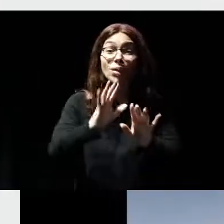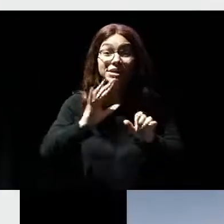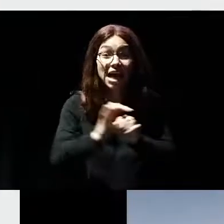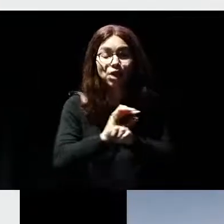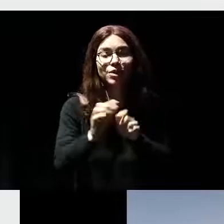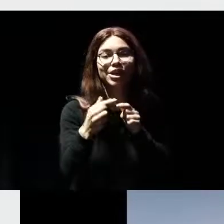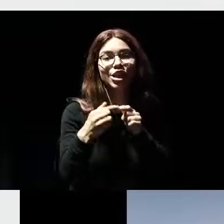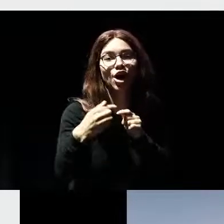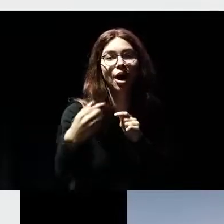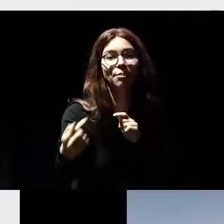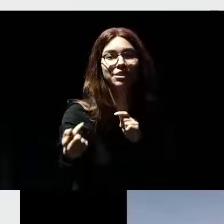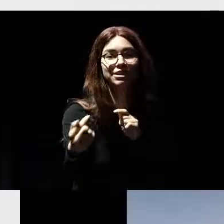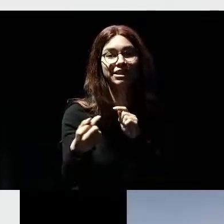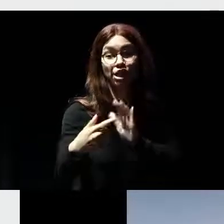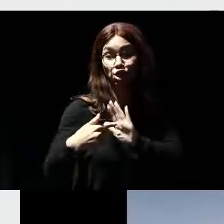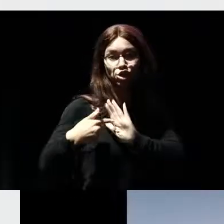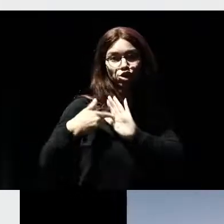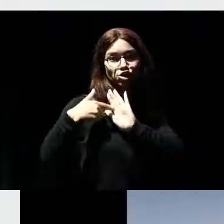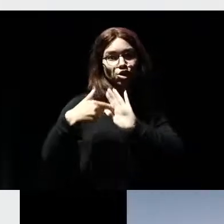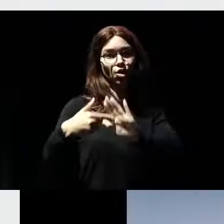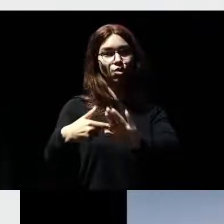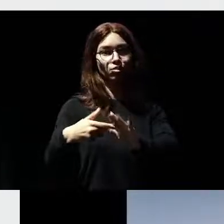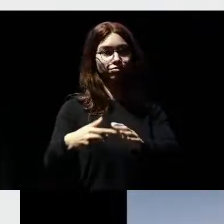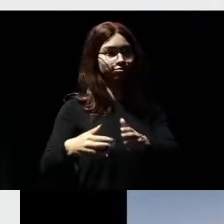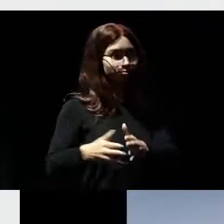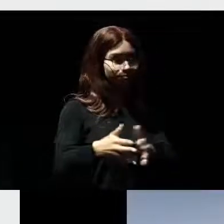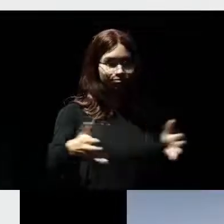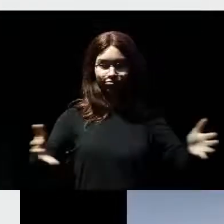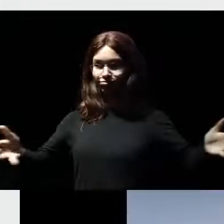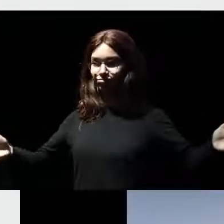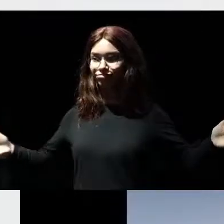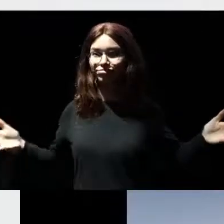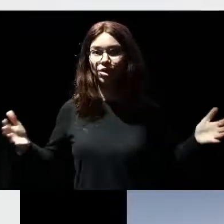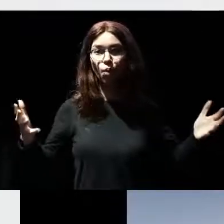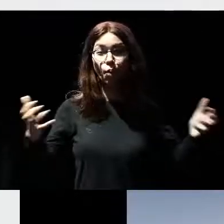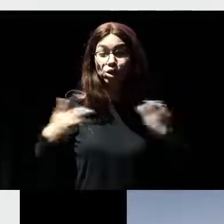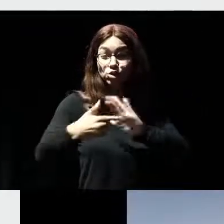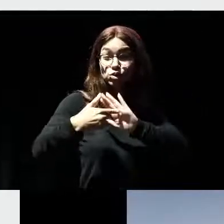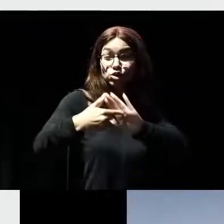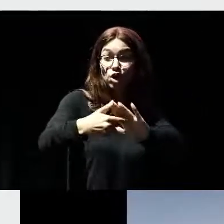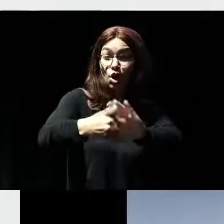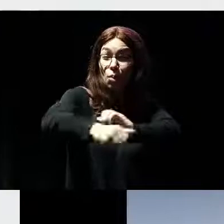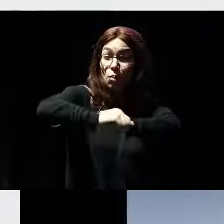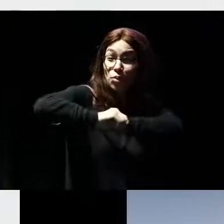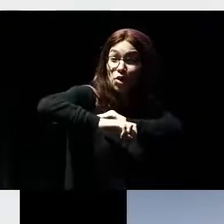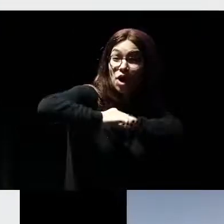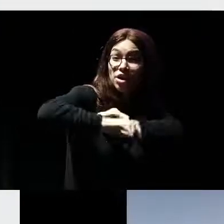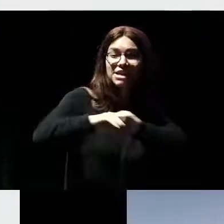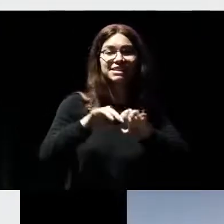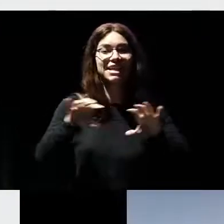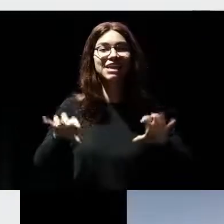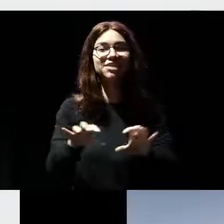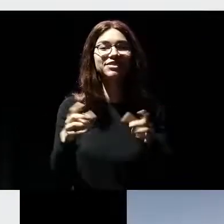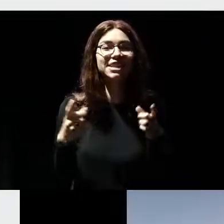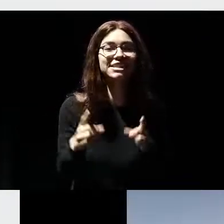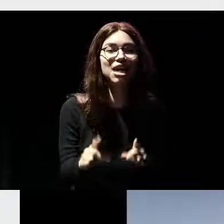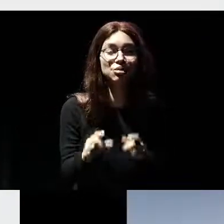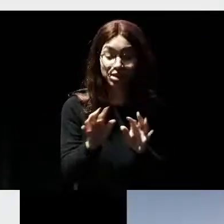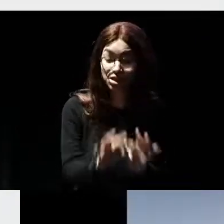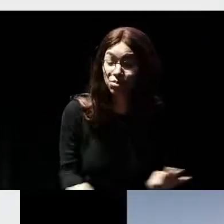the opposite. It's a building that attempts to broadcast the activity that's